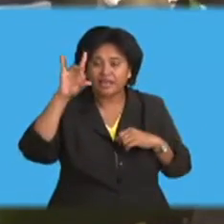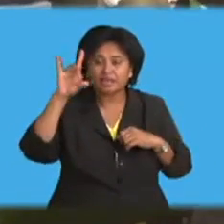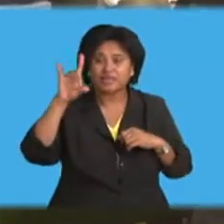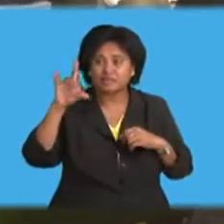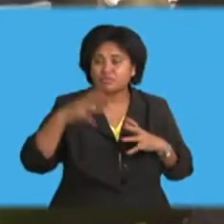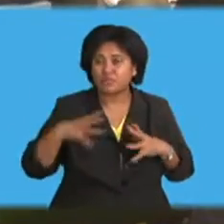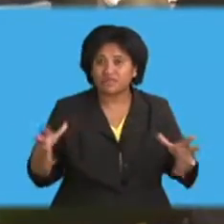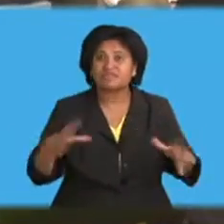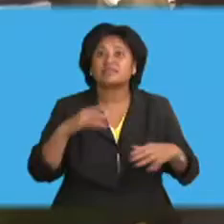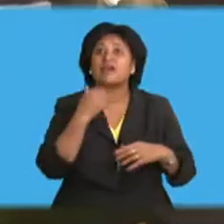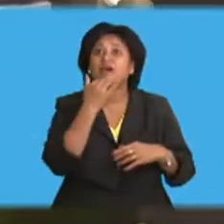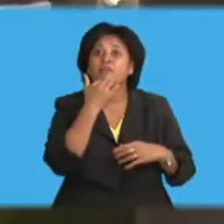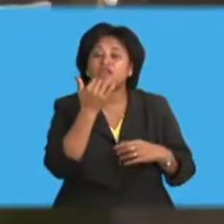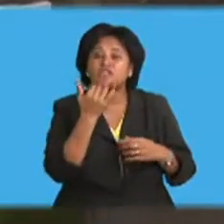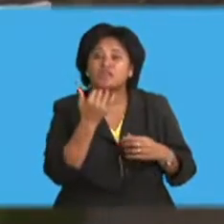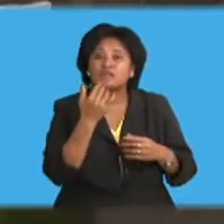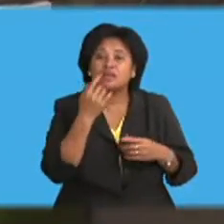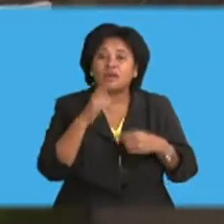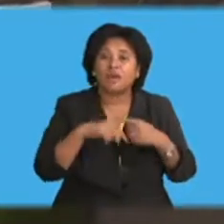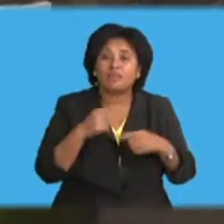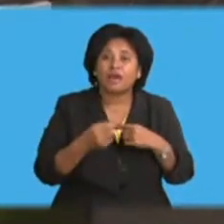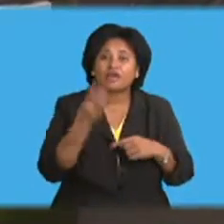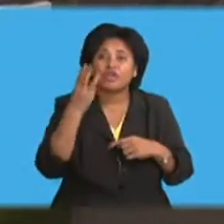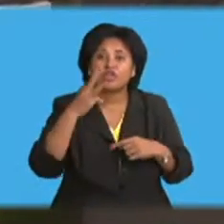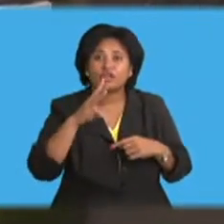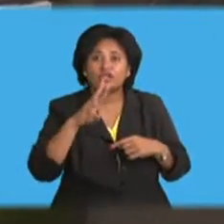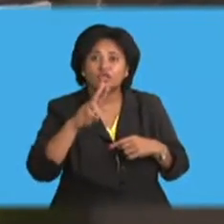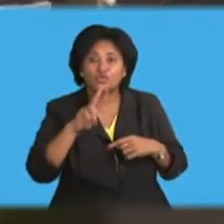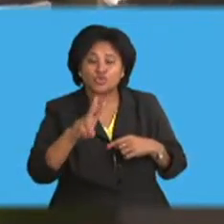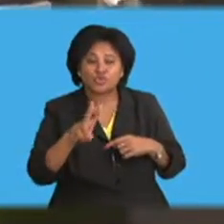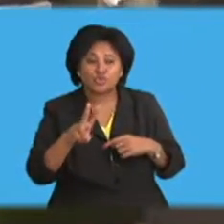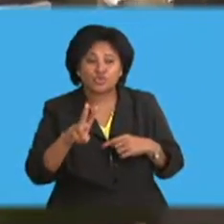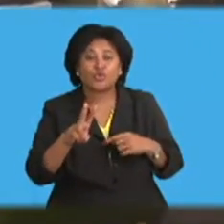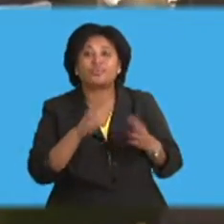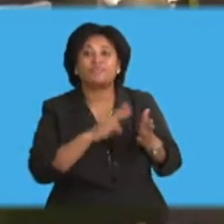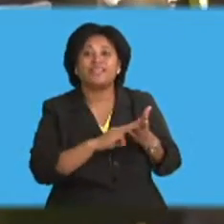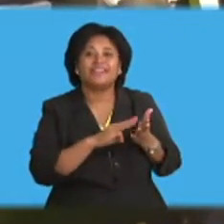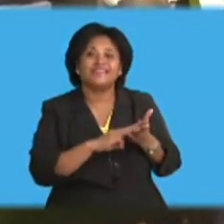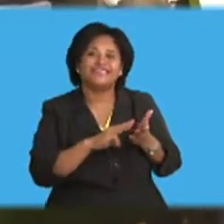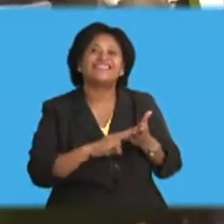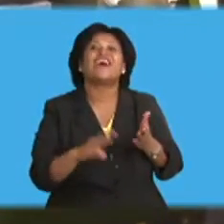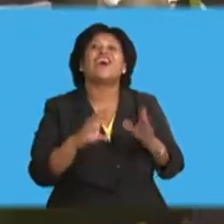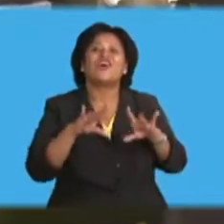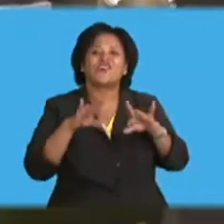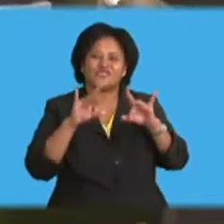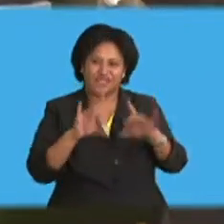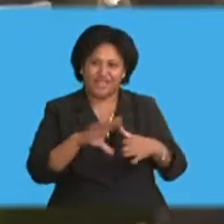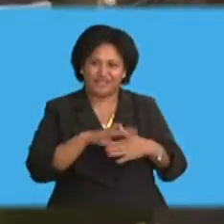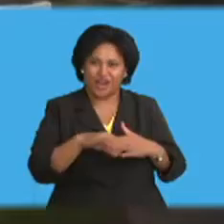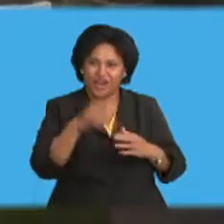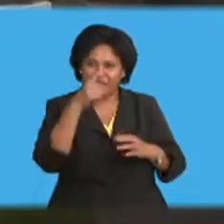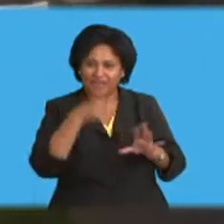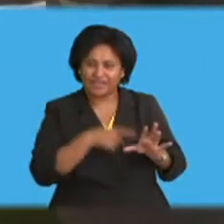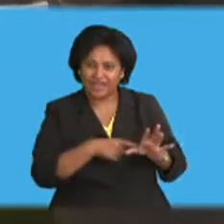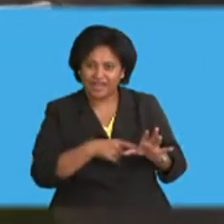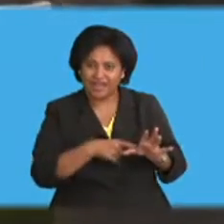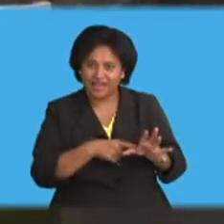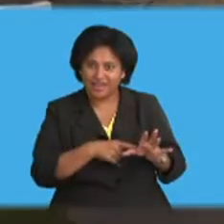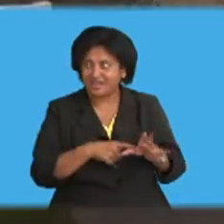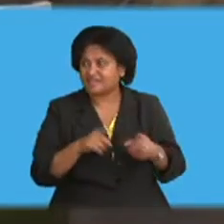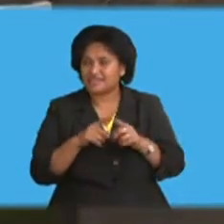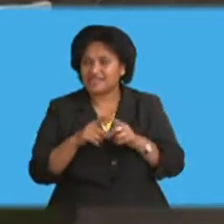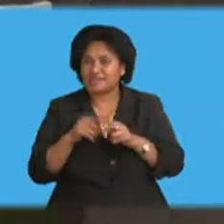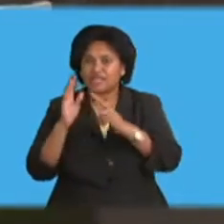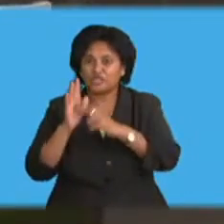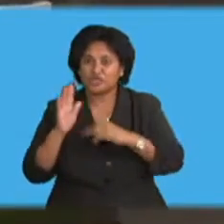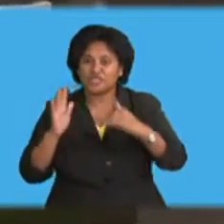around 32 Australian dollars, 32 million per year. Likewise, in New Zealand,